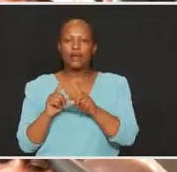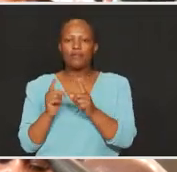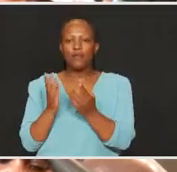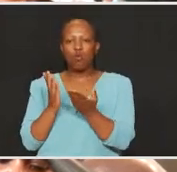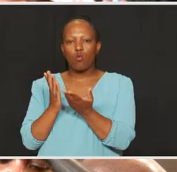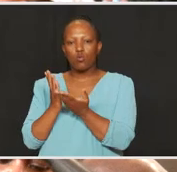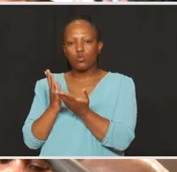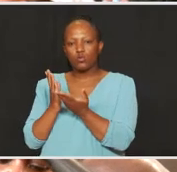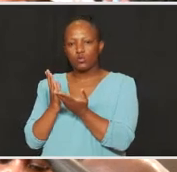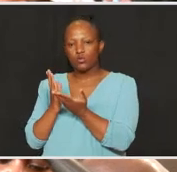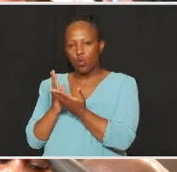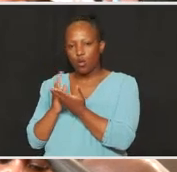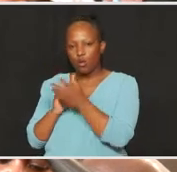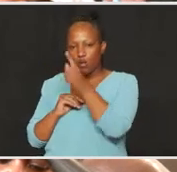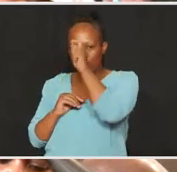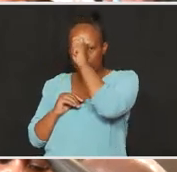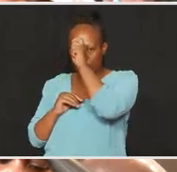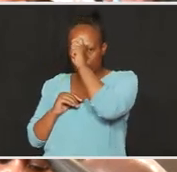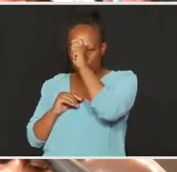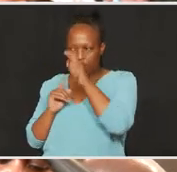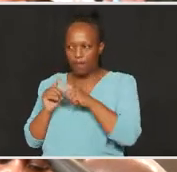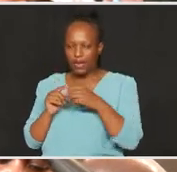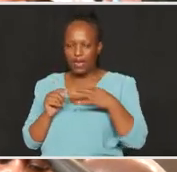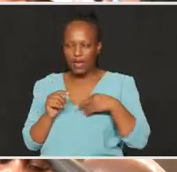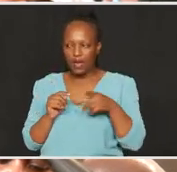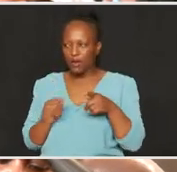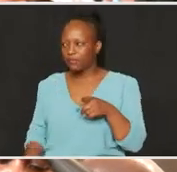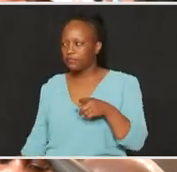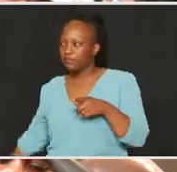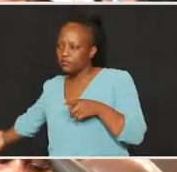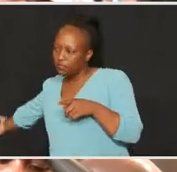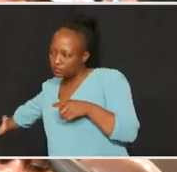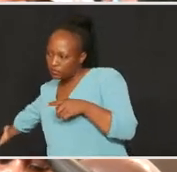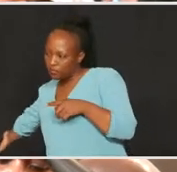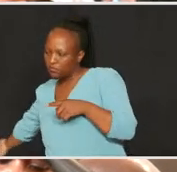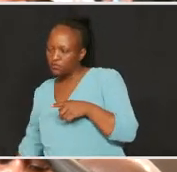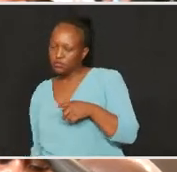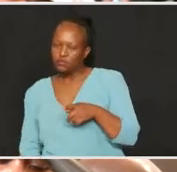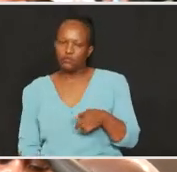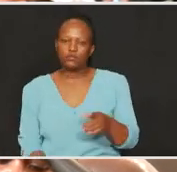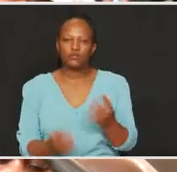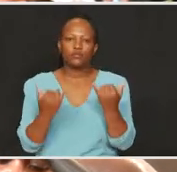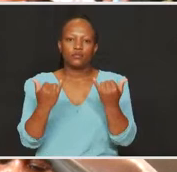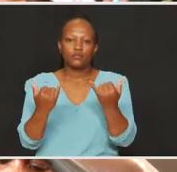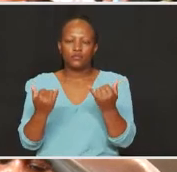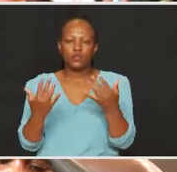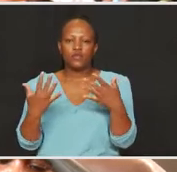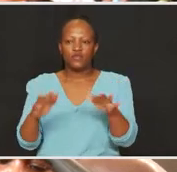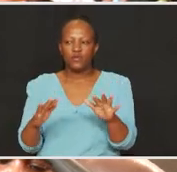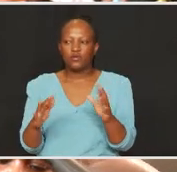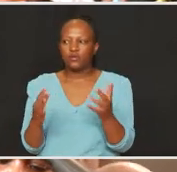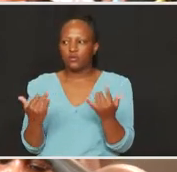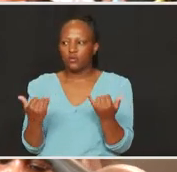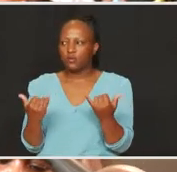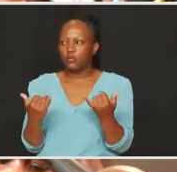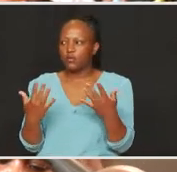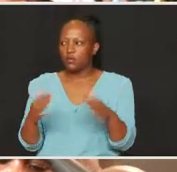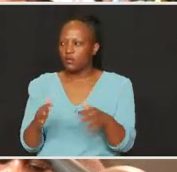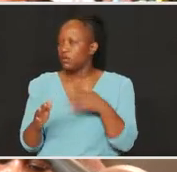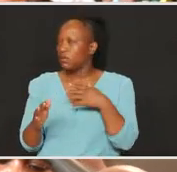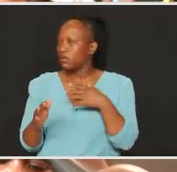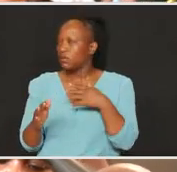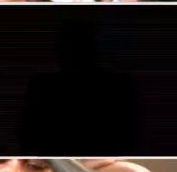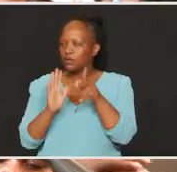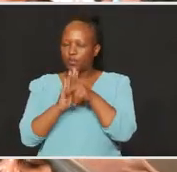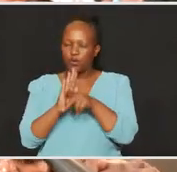girl needs her parents and Guardians and they must be notified this amendment is unacceptable and we hereby disputes and appeal any policy or law that does